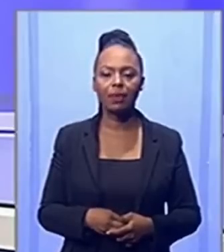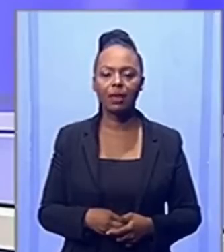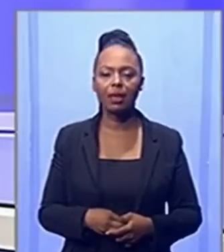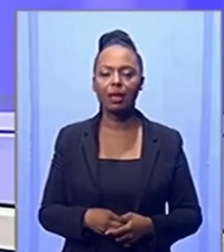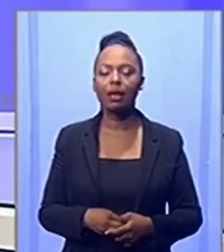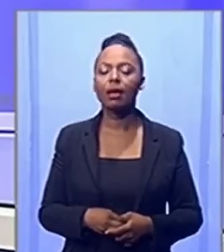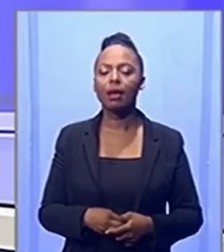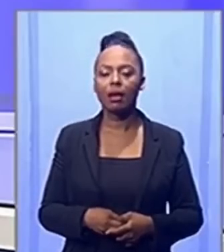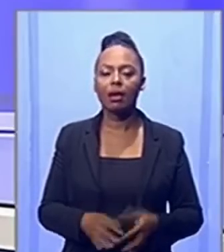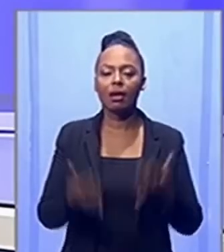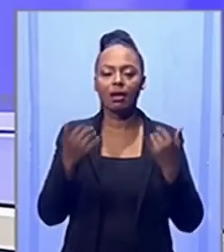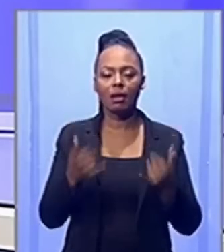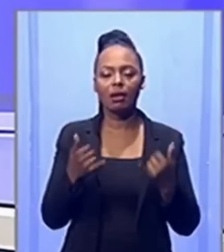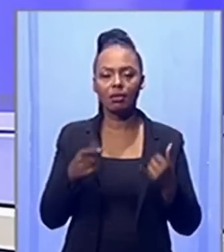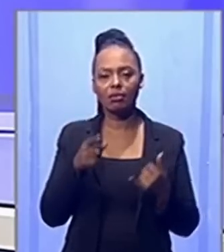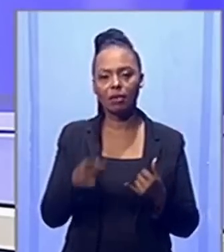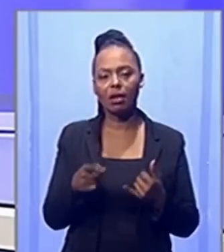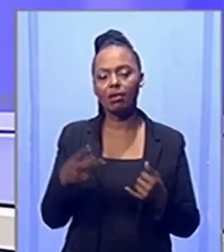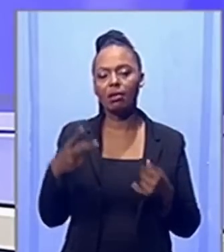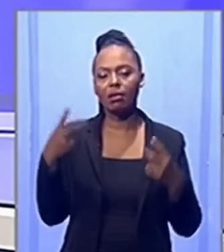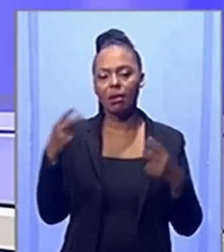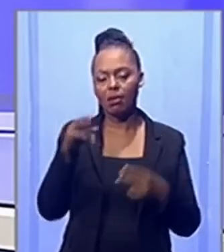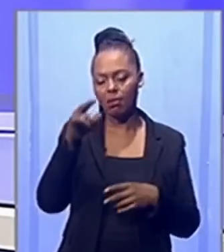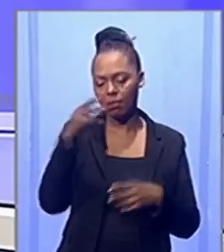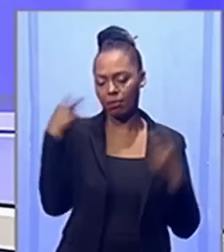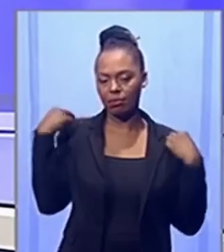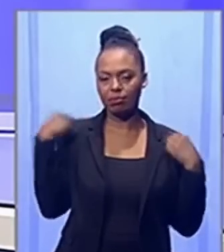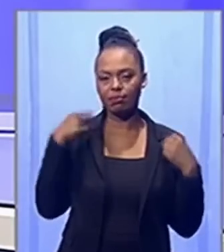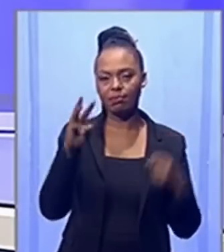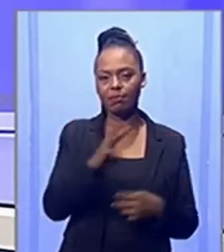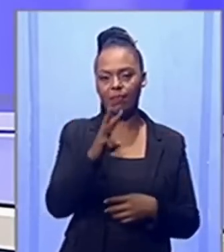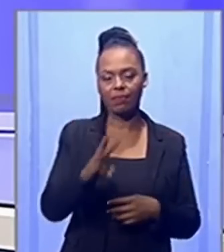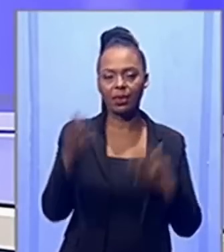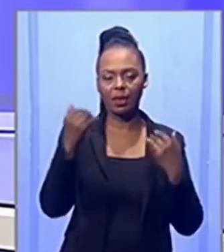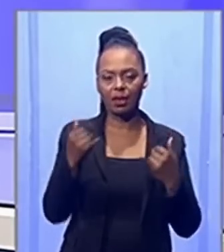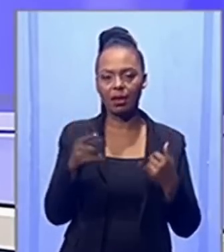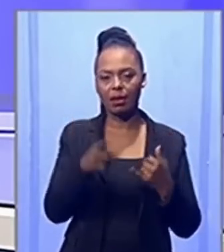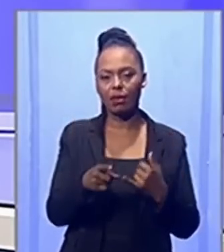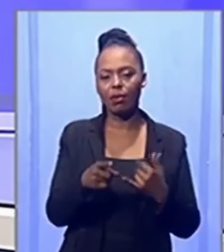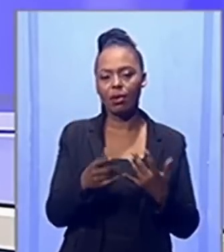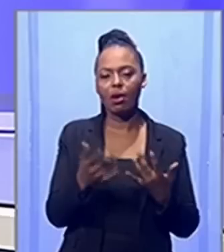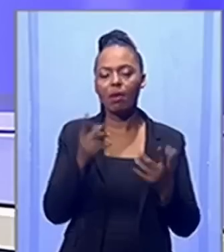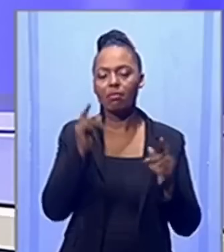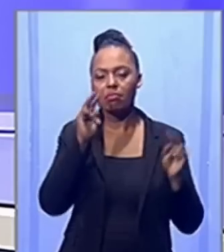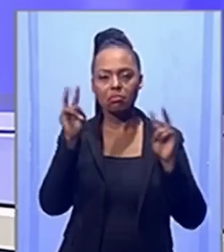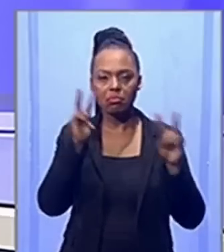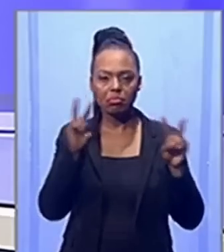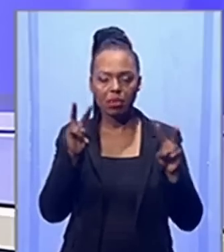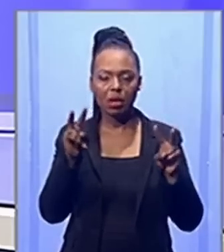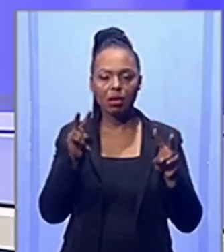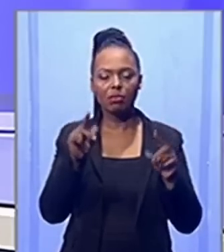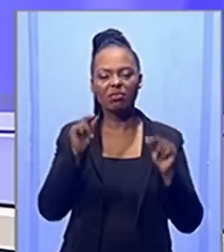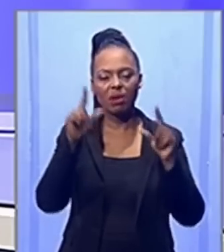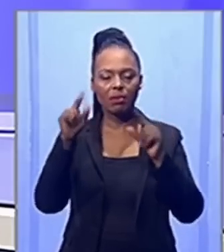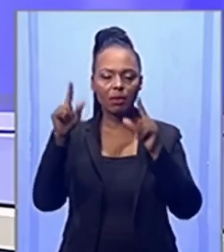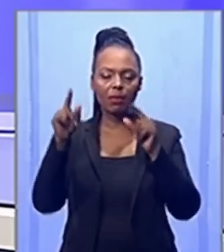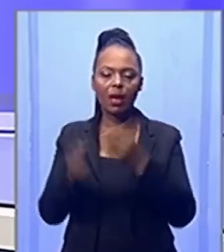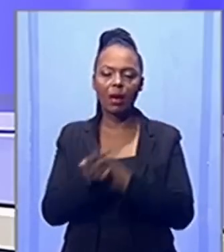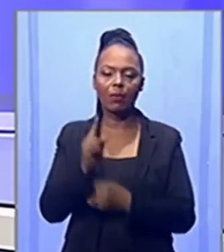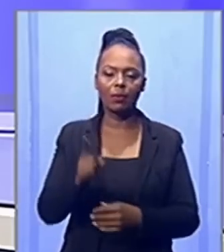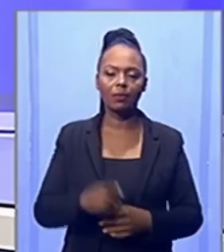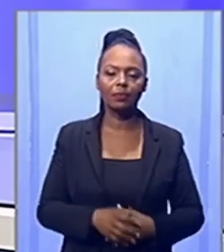Ka ho le lekala la toka le tshireletso le se le malala a laotswe ka ho tse tla etsahala nakong ya seboka sena.